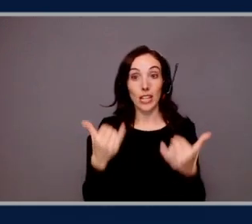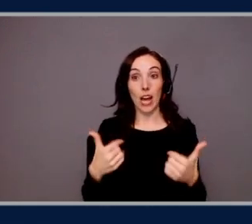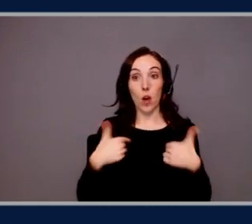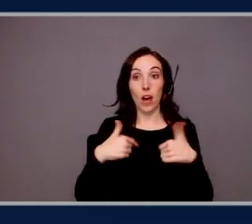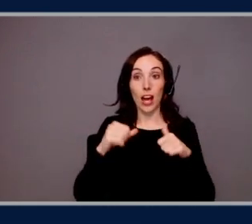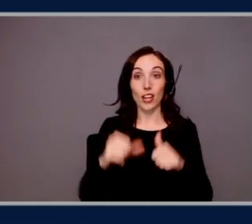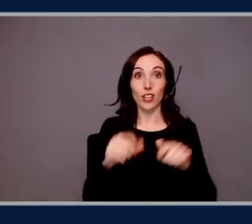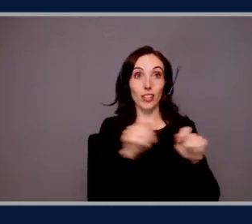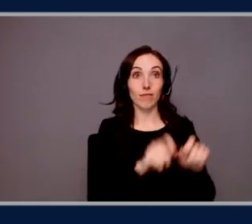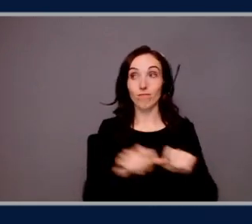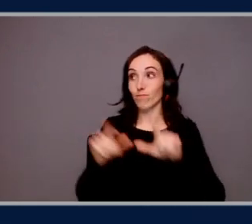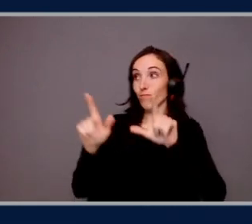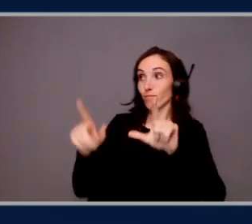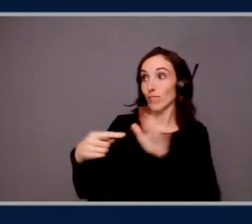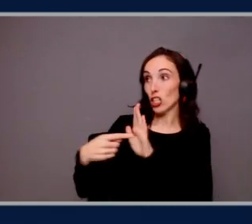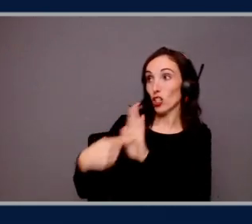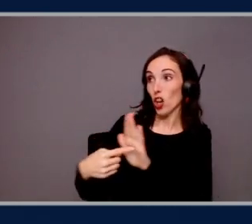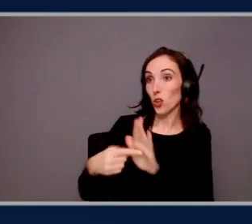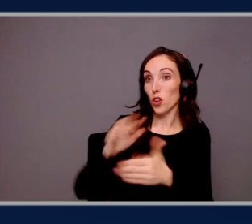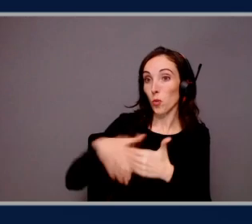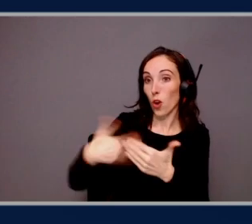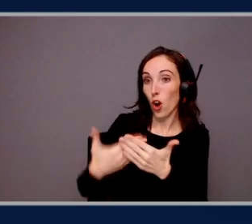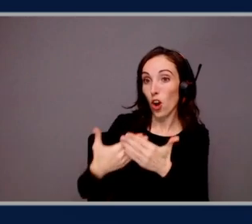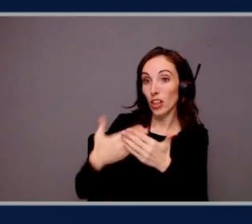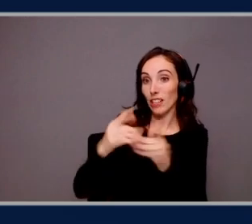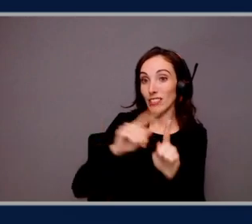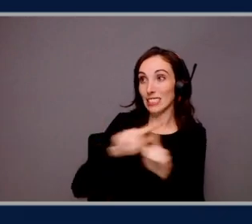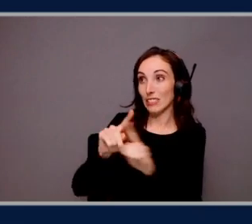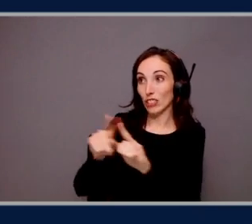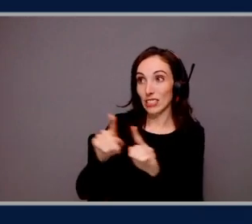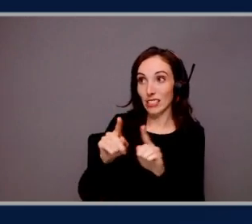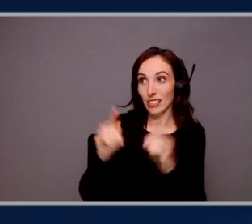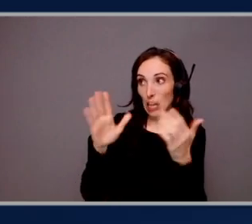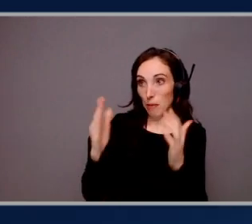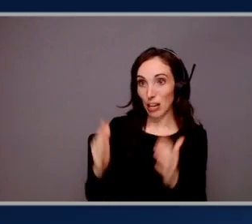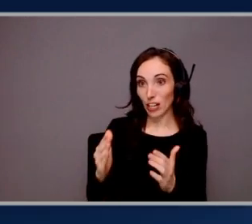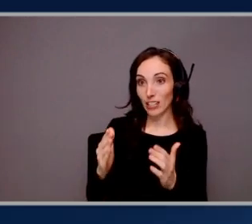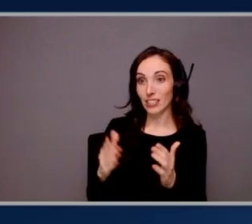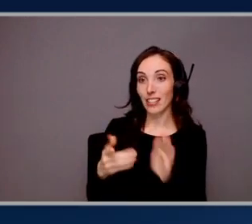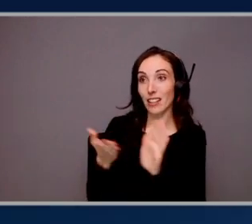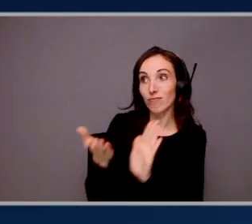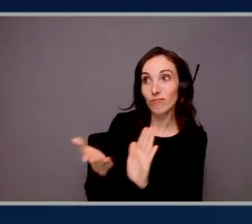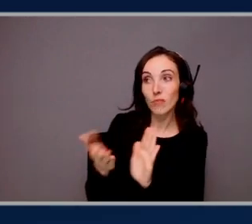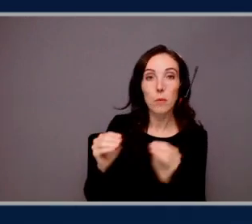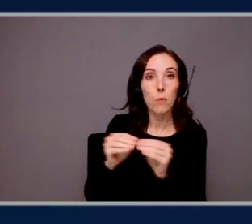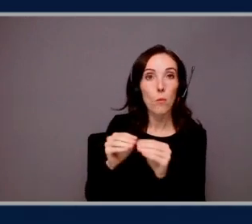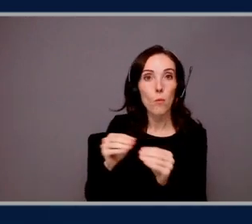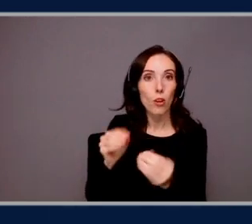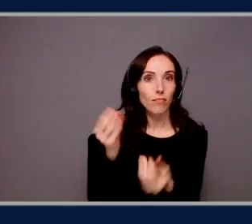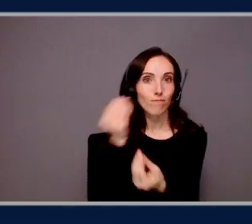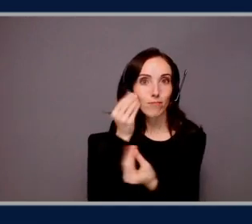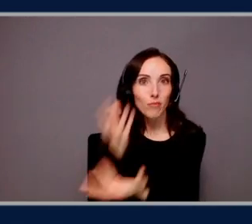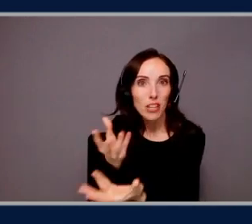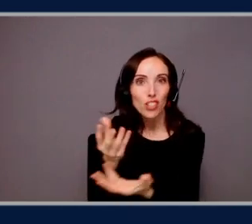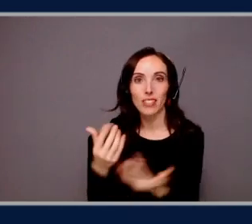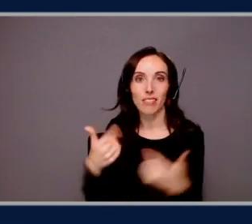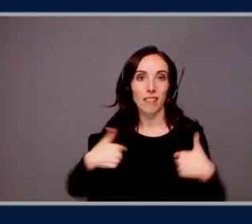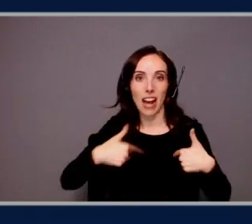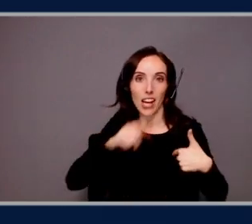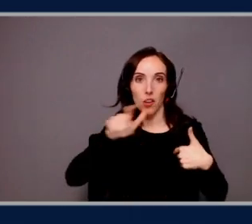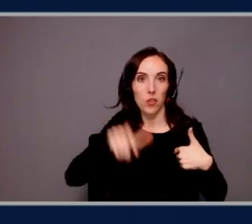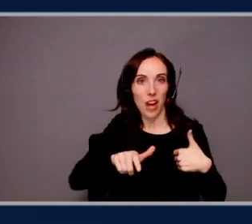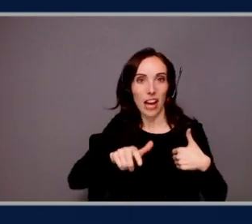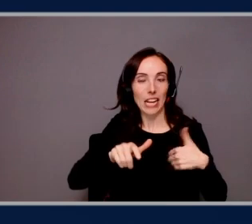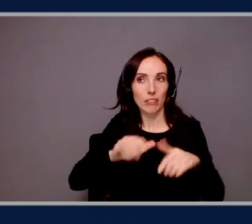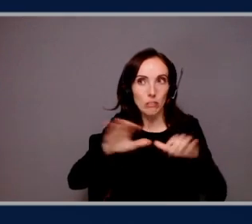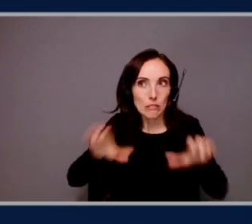say, hey, here's the quick hits of this. Use 100 words or less, but here's a link to go learn more. And I'm not having to spend the time to do that myself.